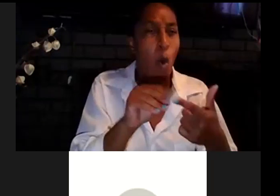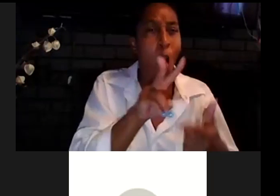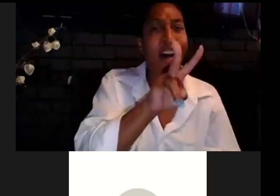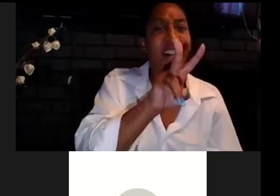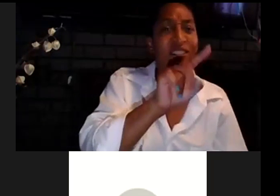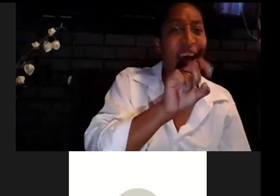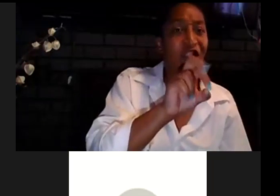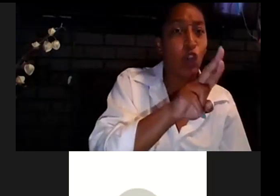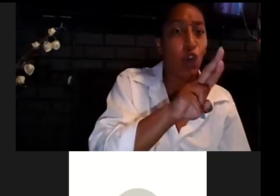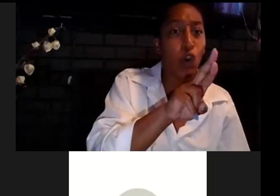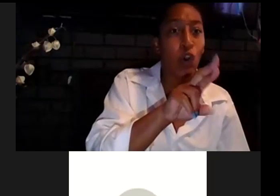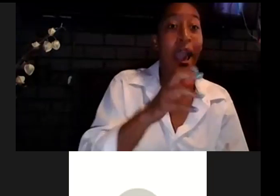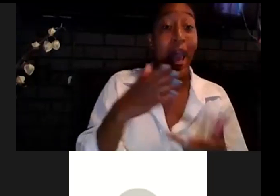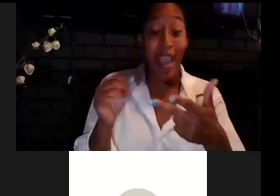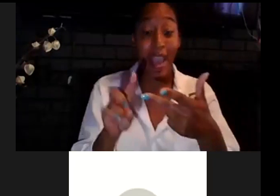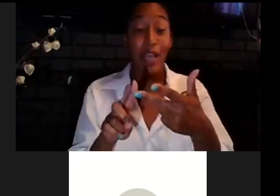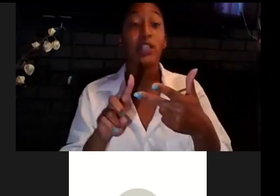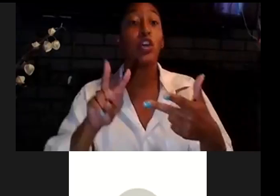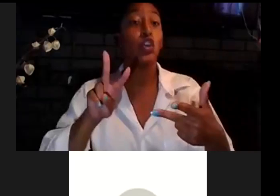All right.